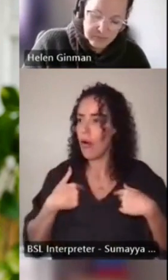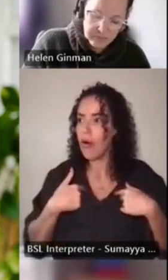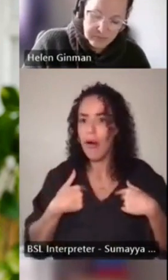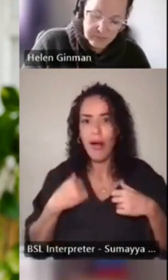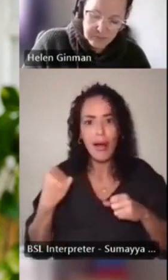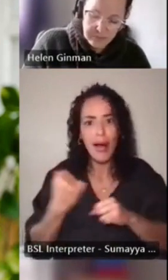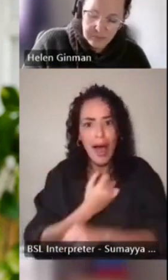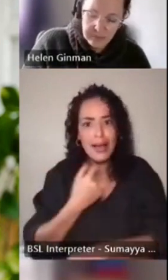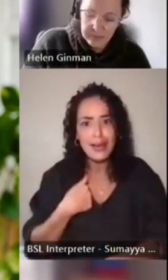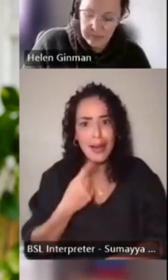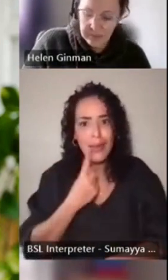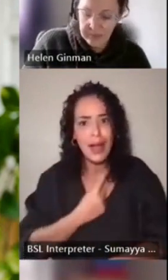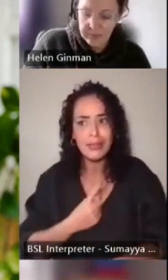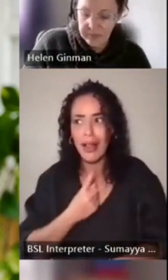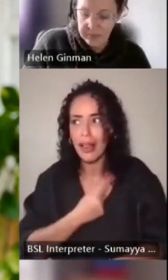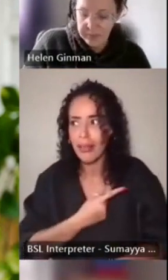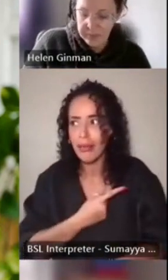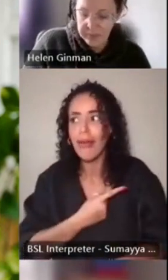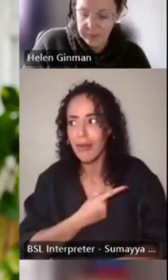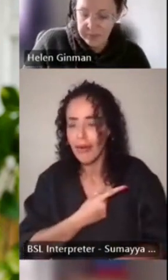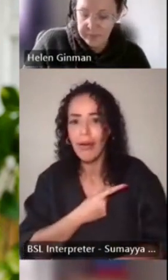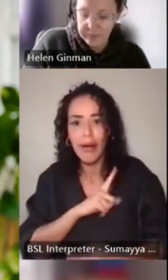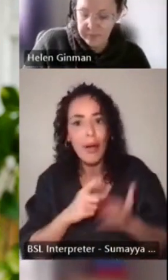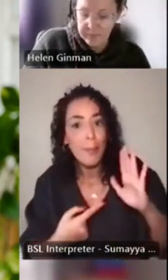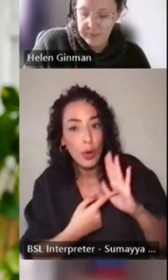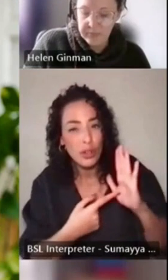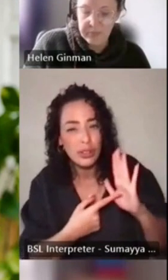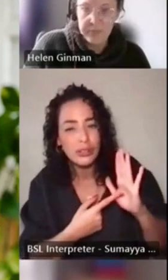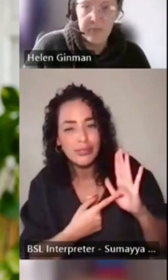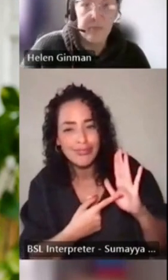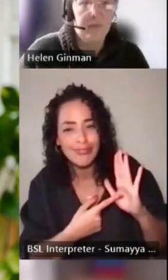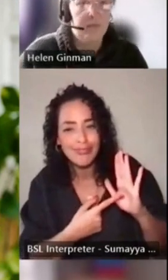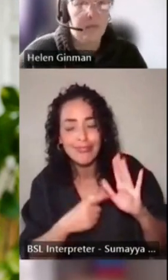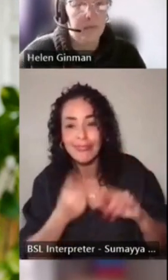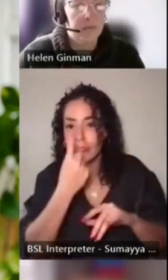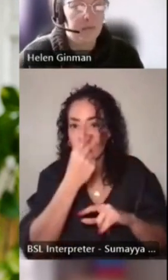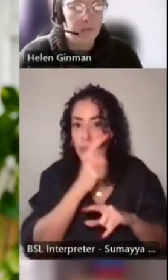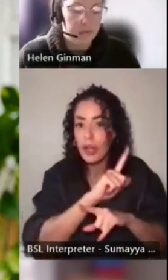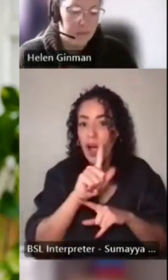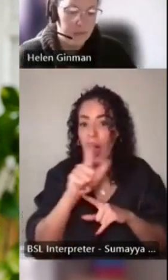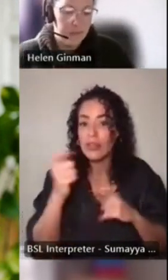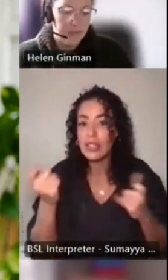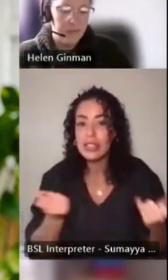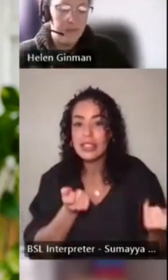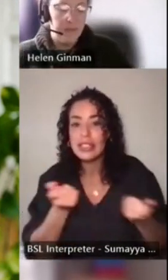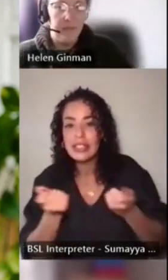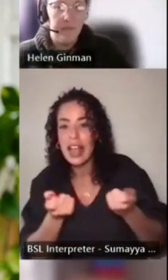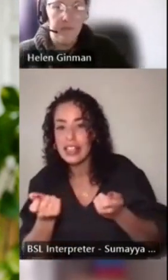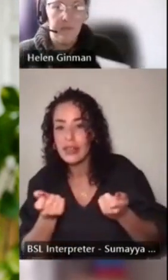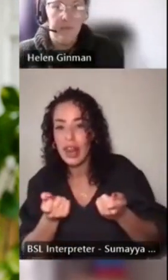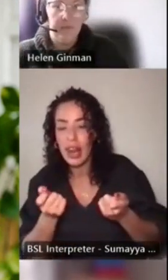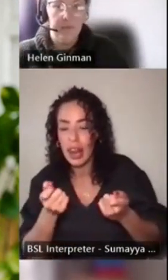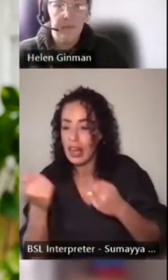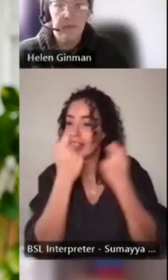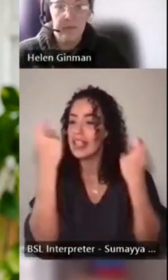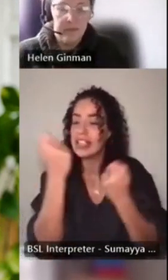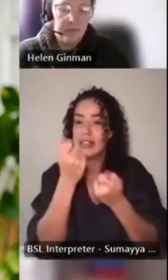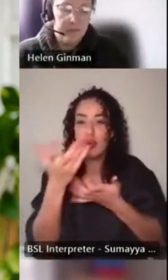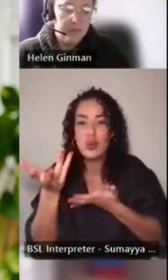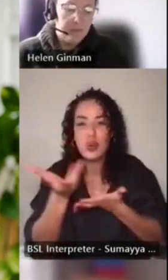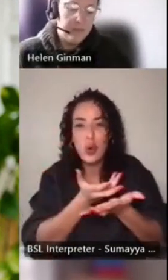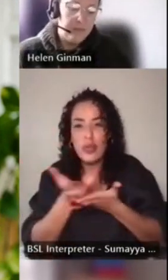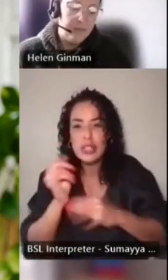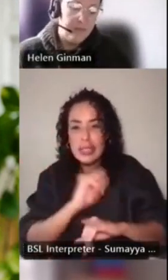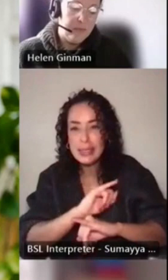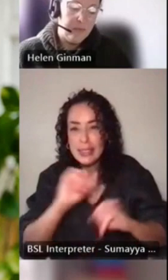is really important. So an example might be after successfully navigating a challenging conversation with a colleague about